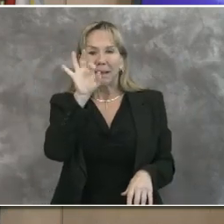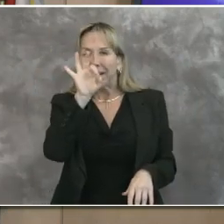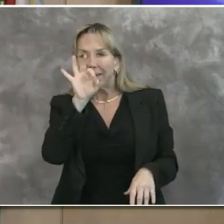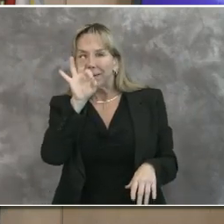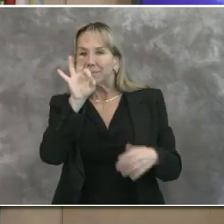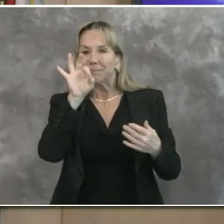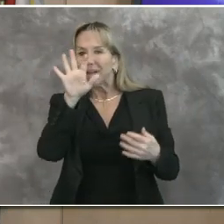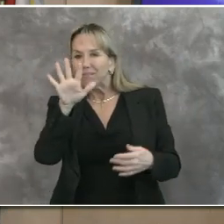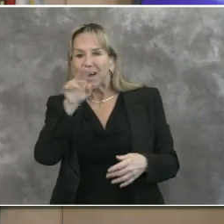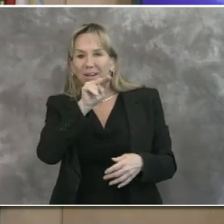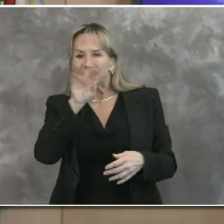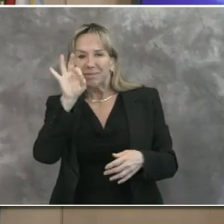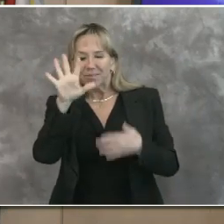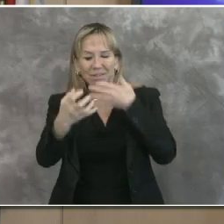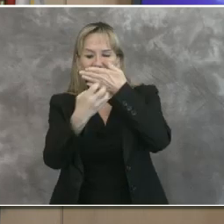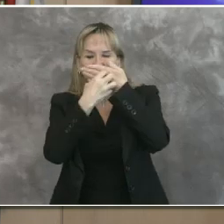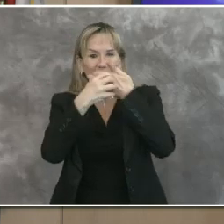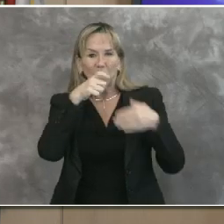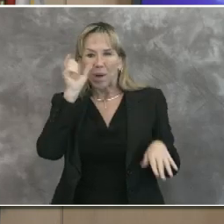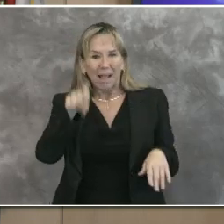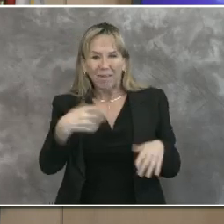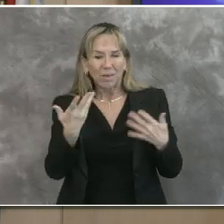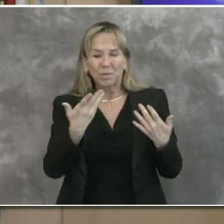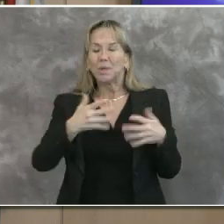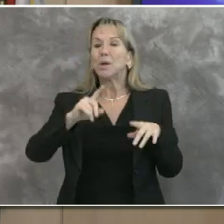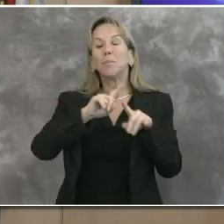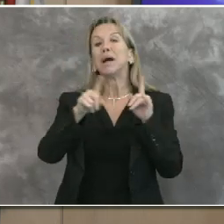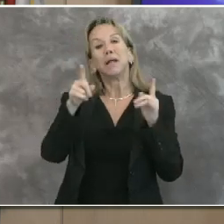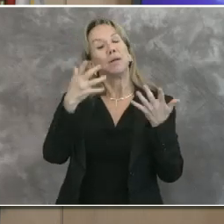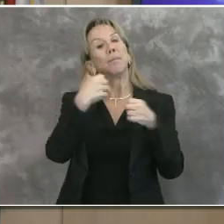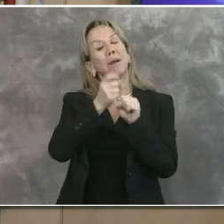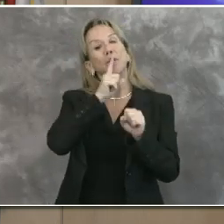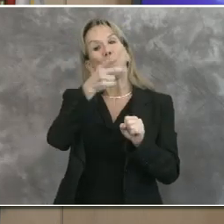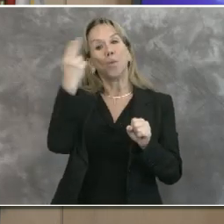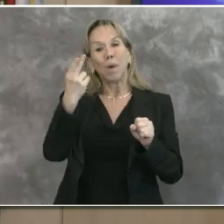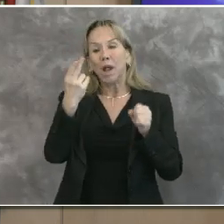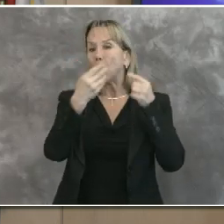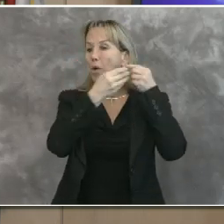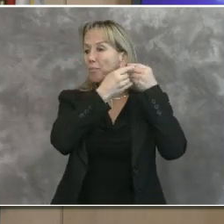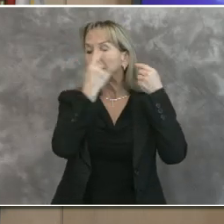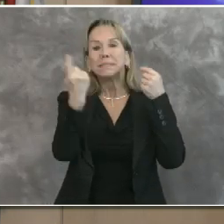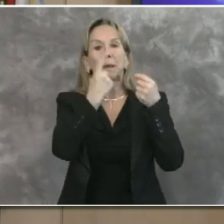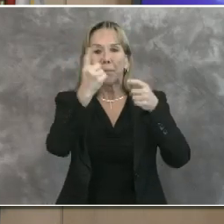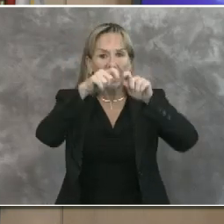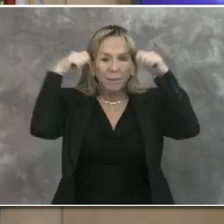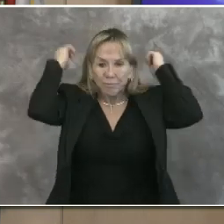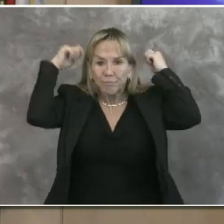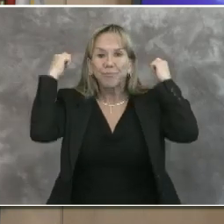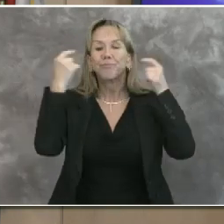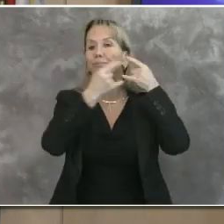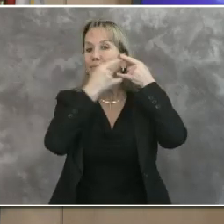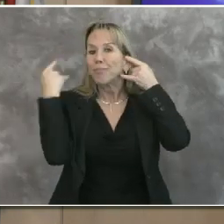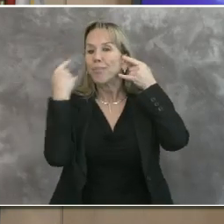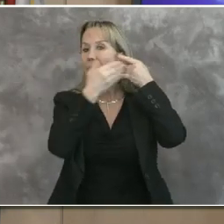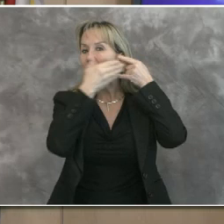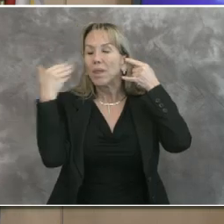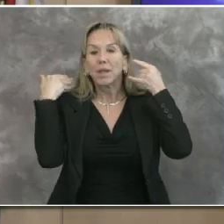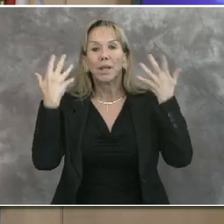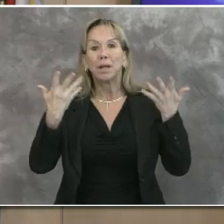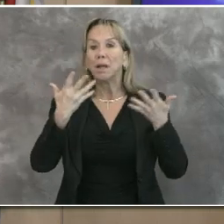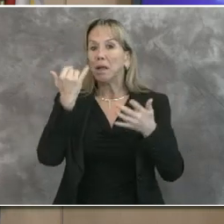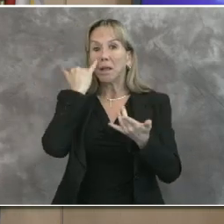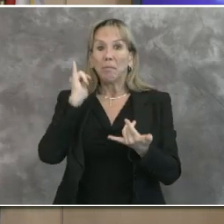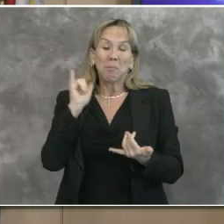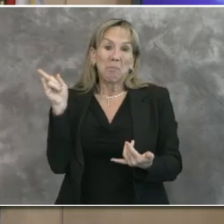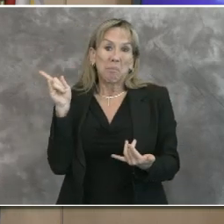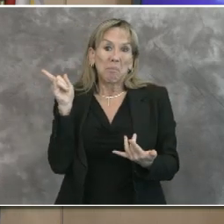mask, and that you wear it when you come within 6 feet of another individual. In other words, it's probably going to be good to have something like this that you can